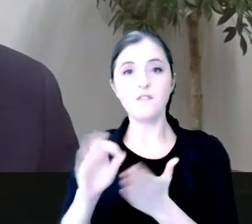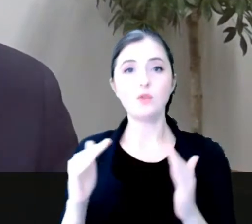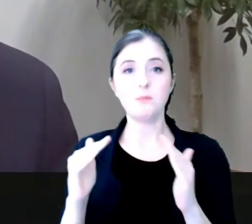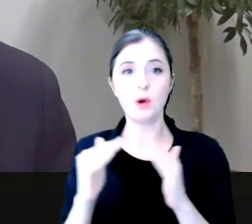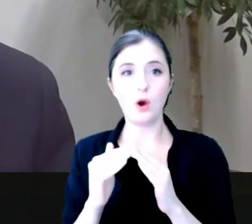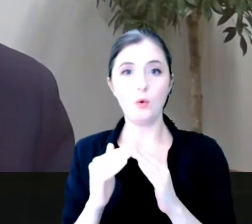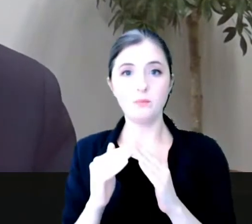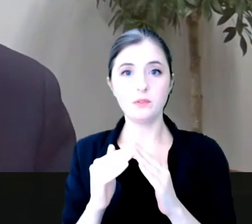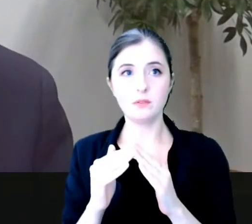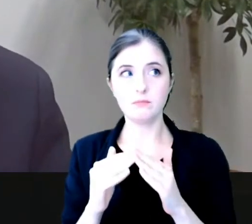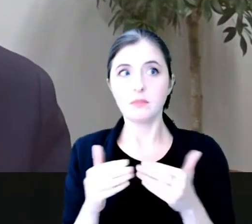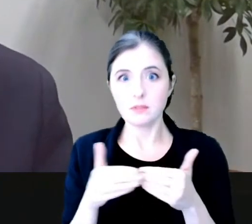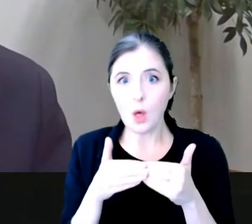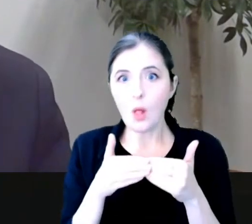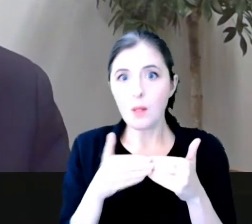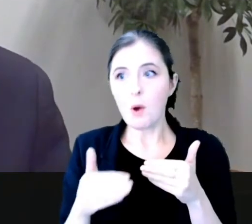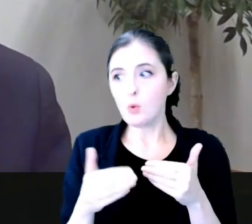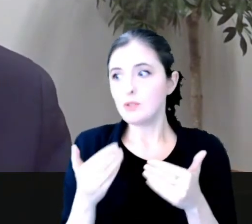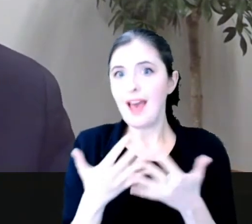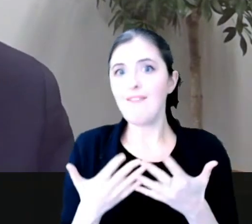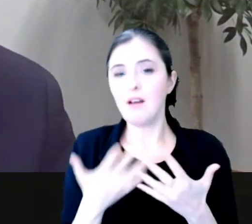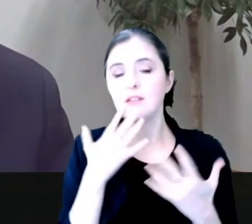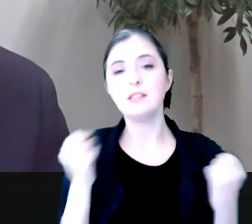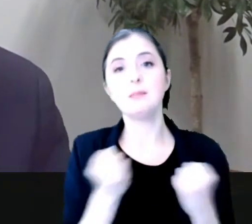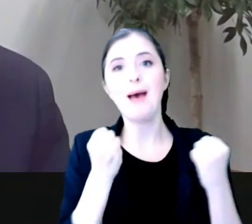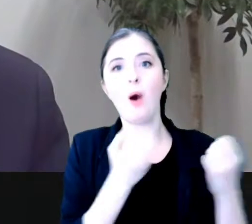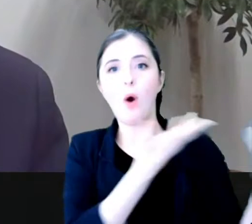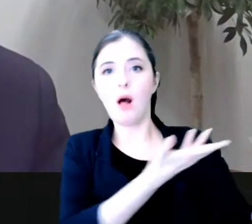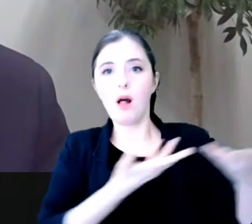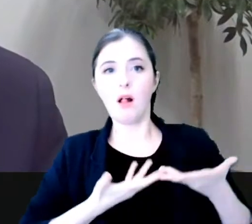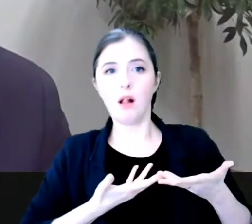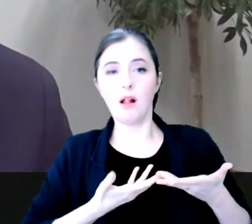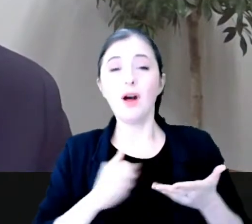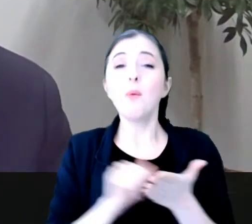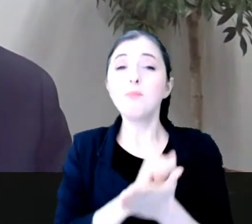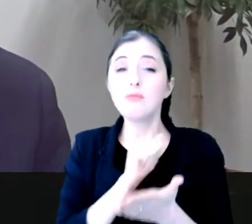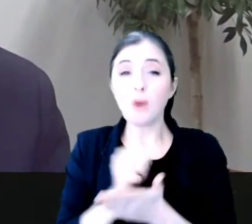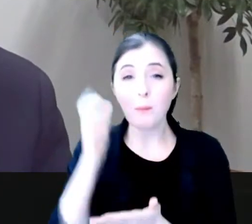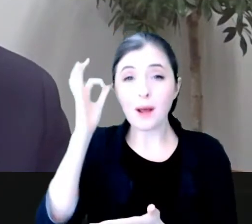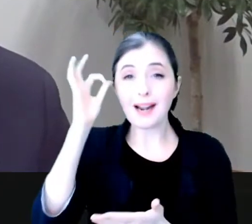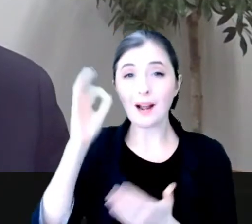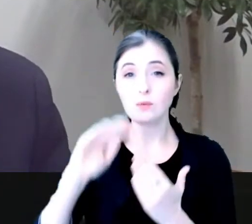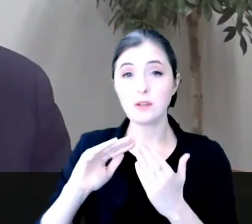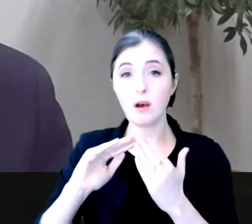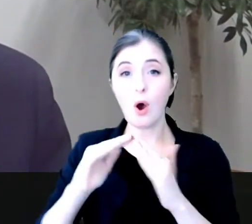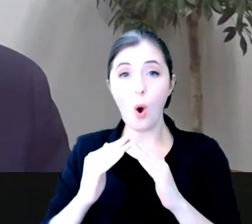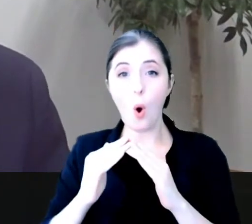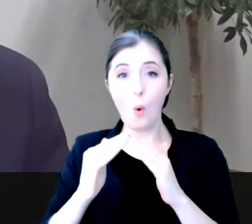the mayor. The most number of council homes, proper council homes, which with affordable rents, the